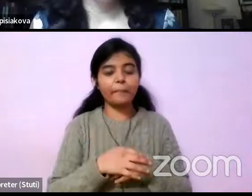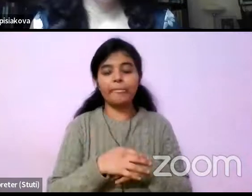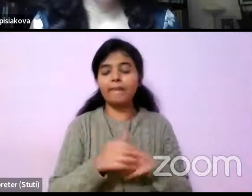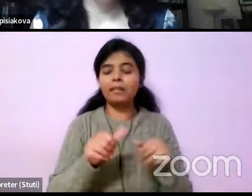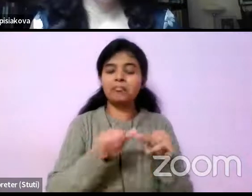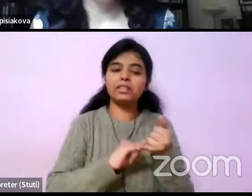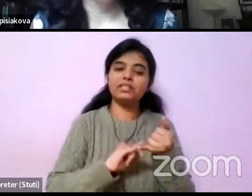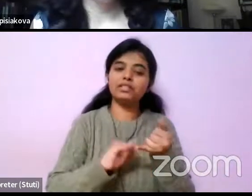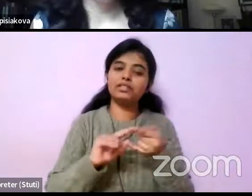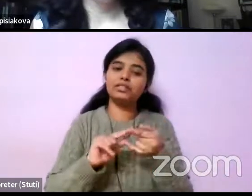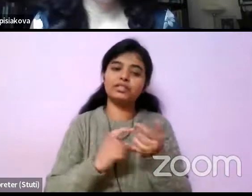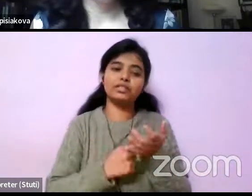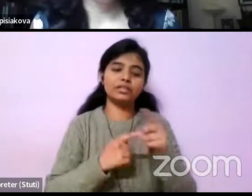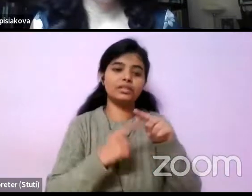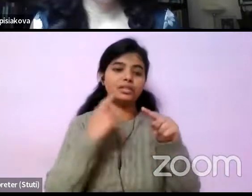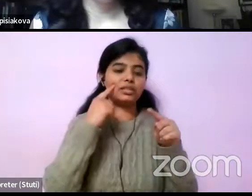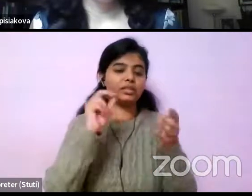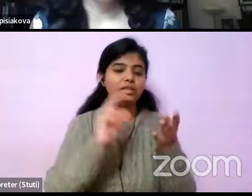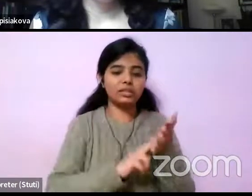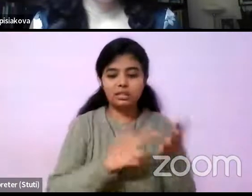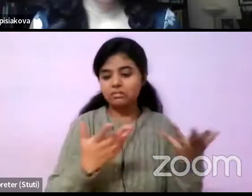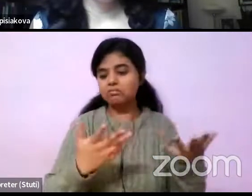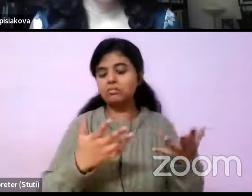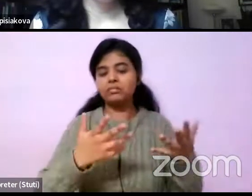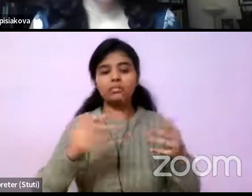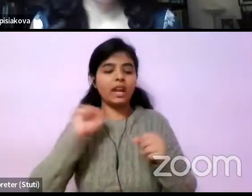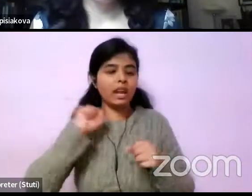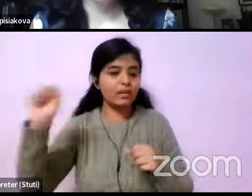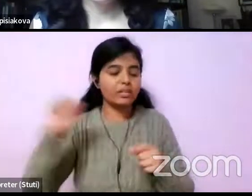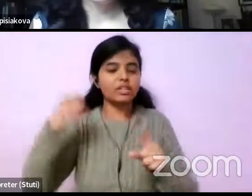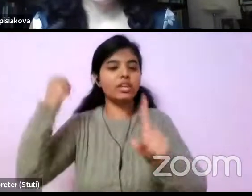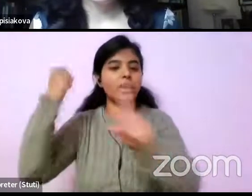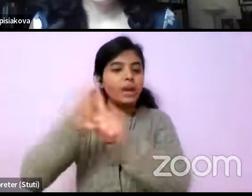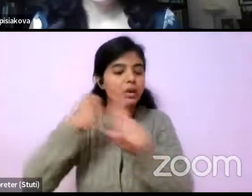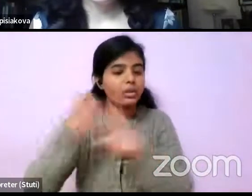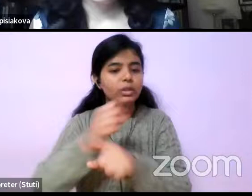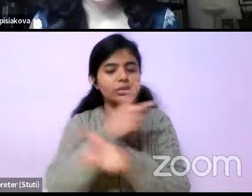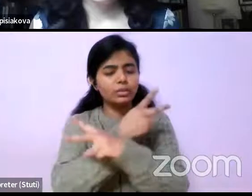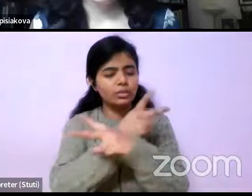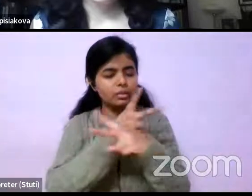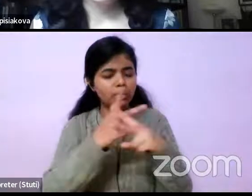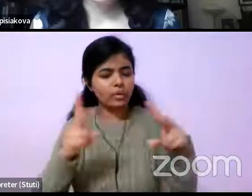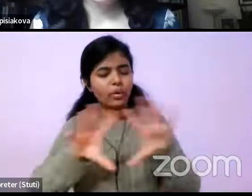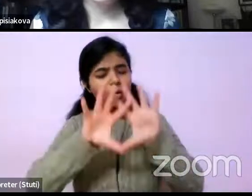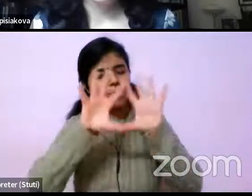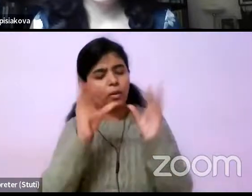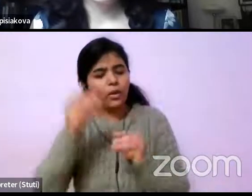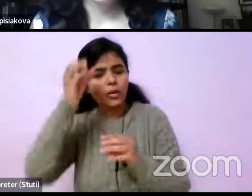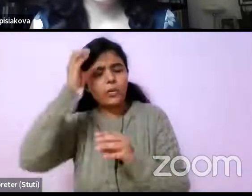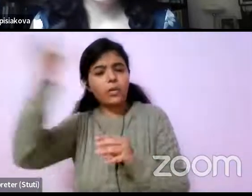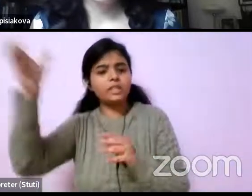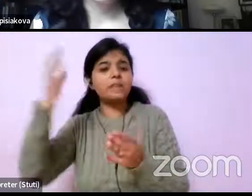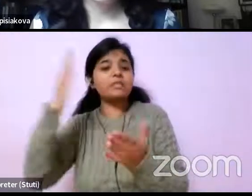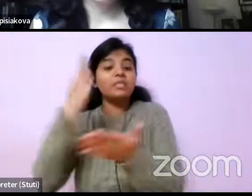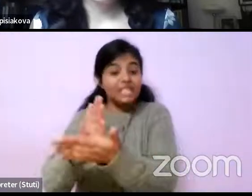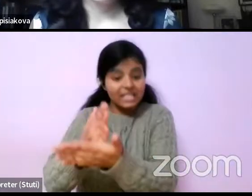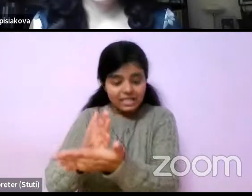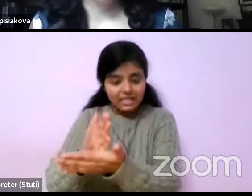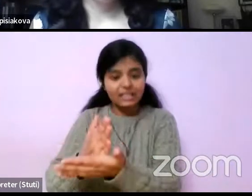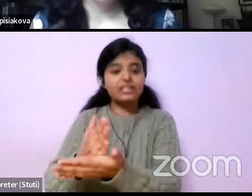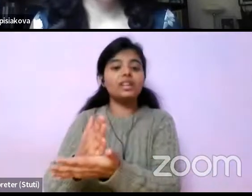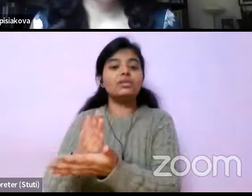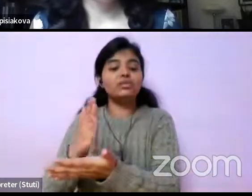assertion, activism, advocacy, and it relates to the entire concept of resistance. How do we